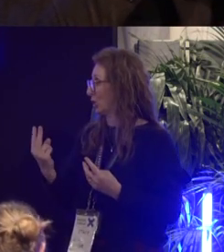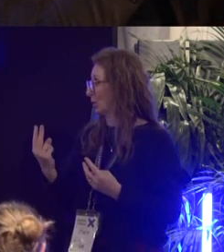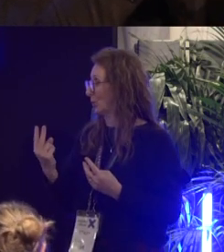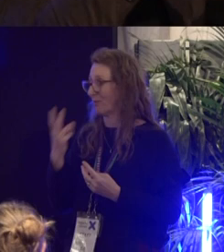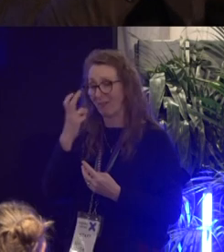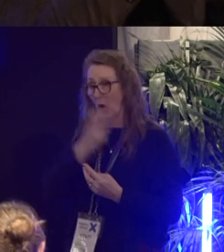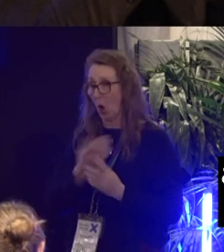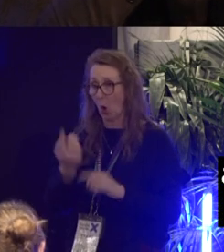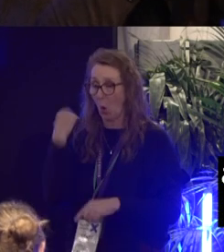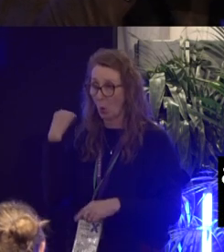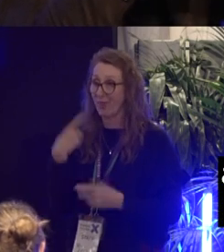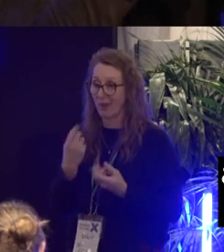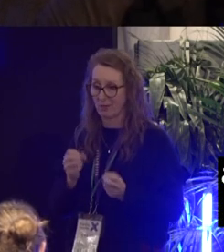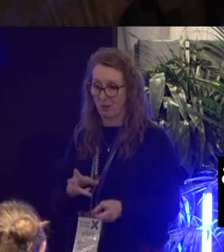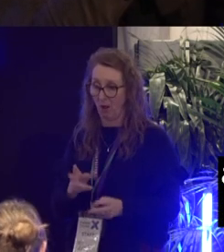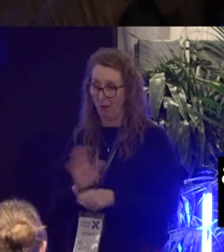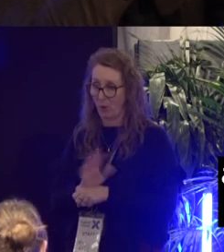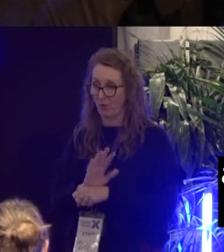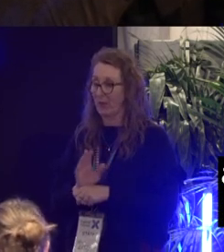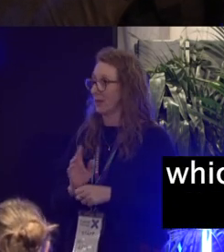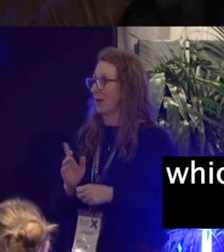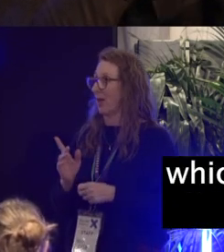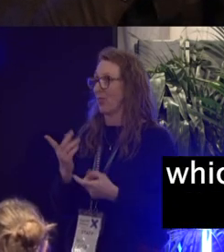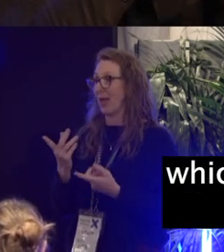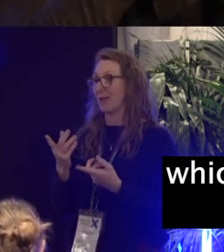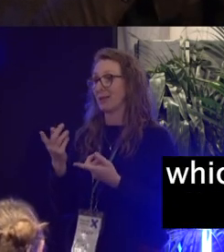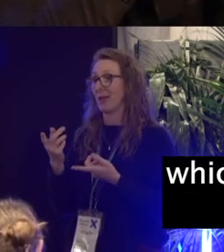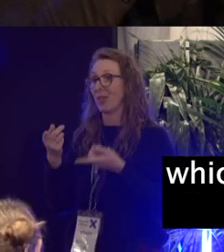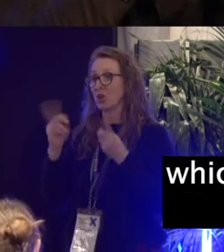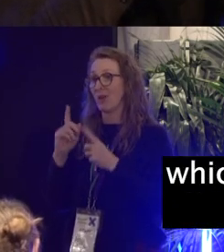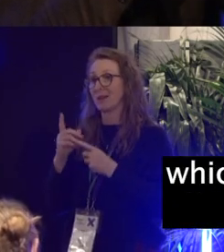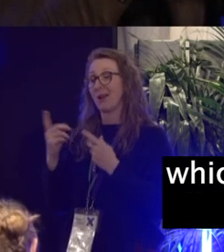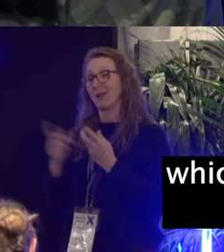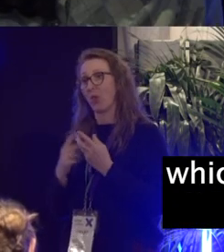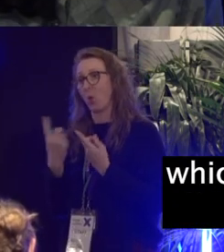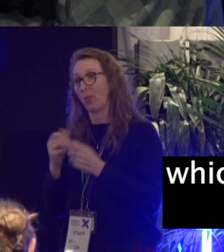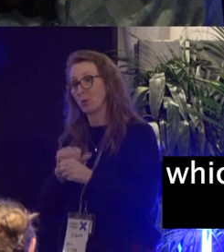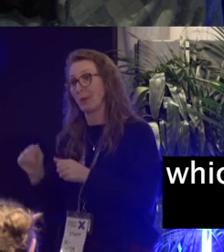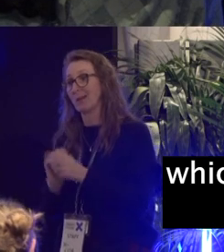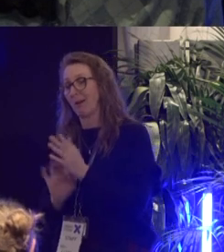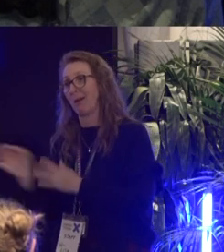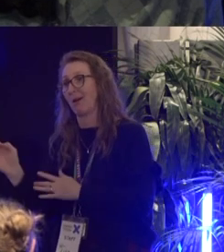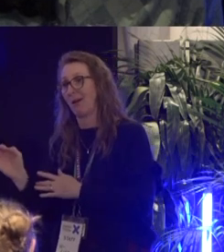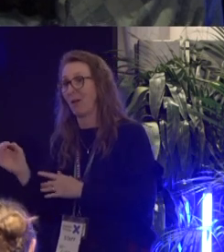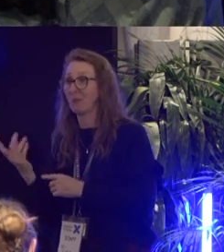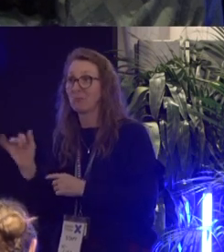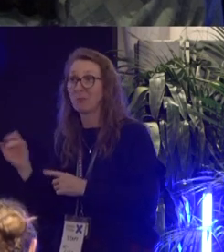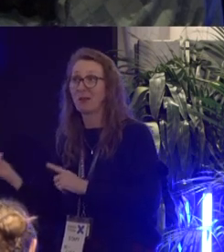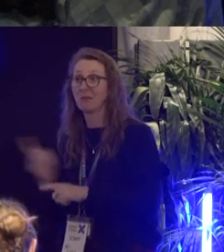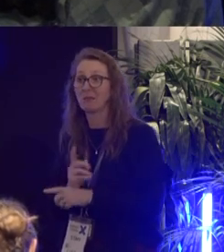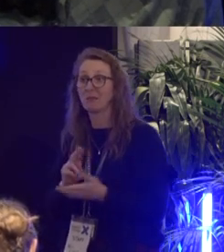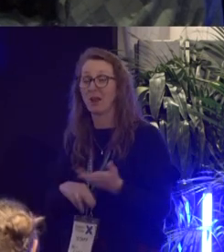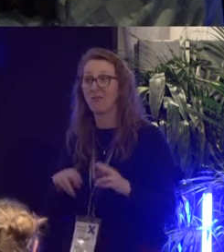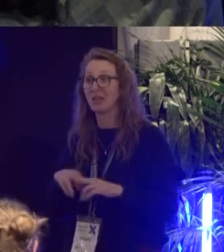And they had that Stallone movie, and then Alex Garland wrote and directed another one, which was much better than the Judge Dredd movie. Might come to Netflix, who knows? You